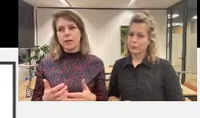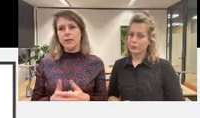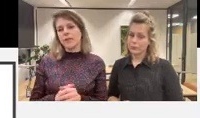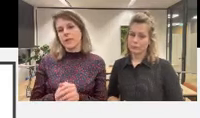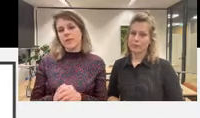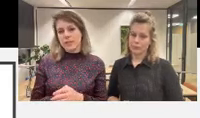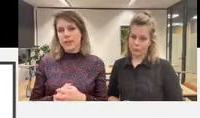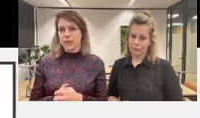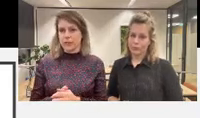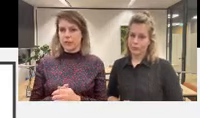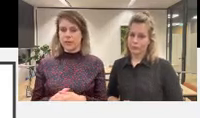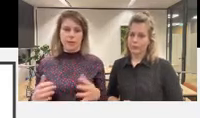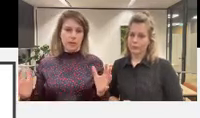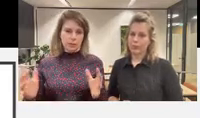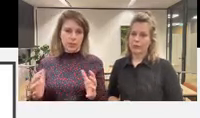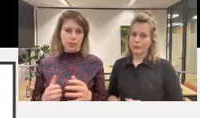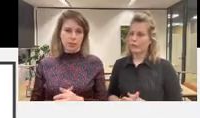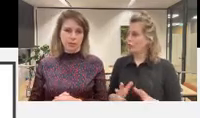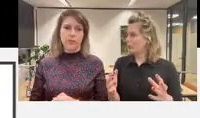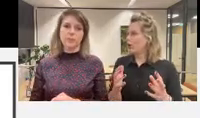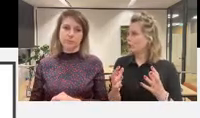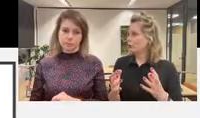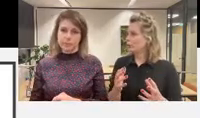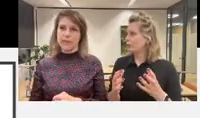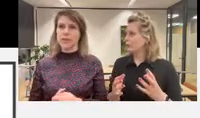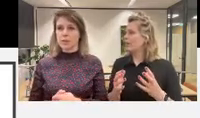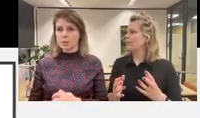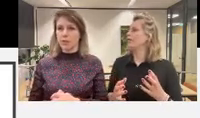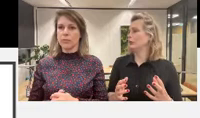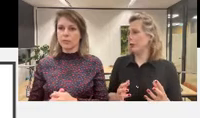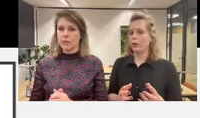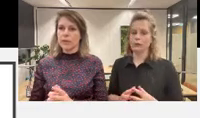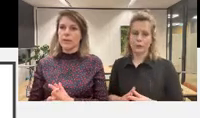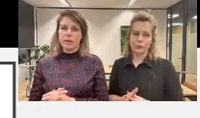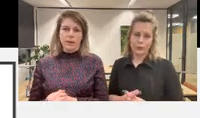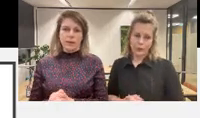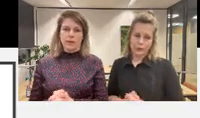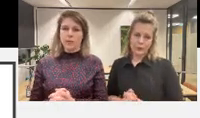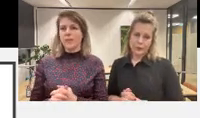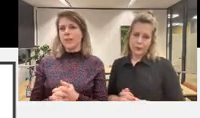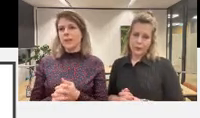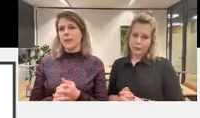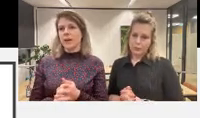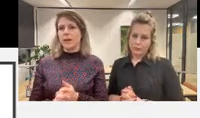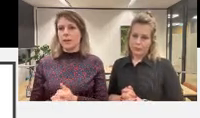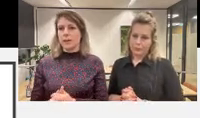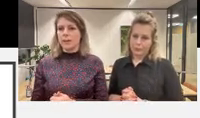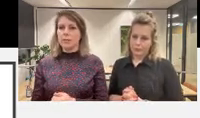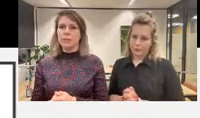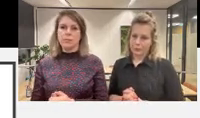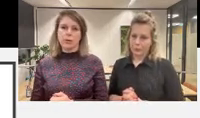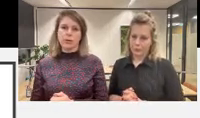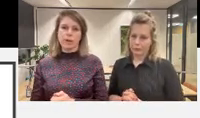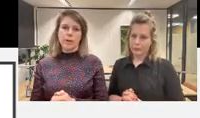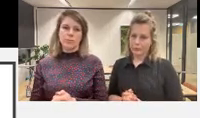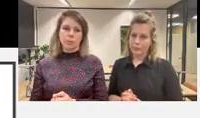9 parents and 10 children. They were So included. it's a small group, Yes, a a relative small small group. And it was in a